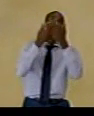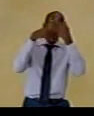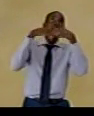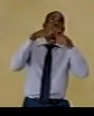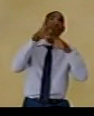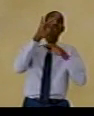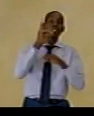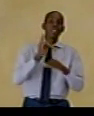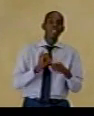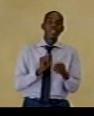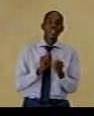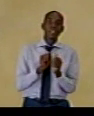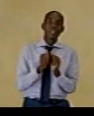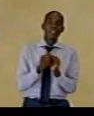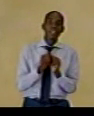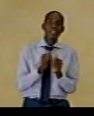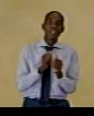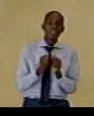race, heavenly